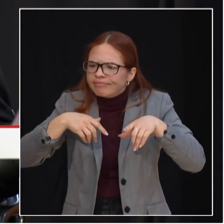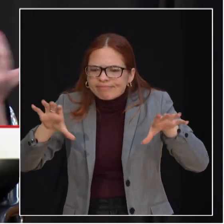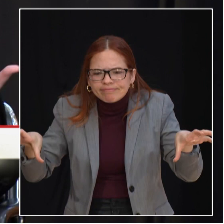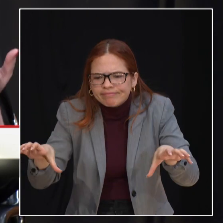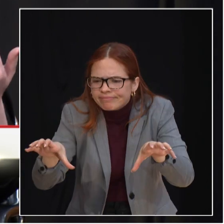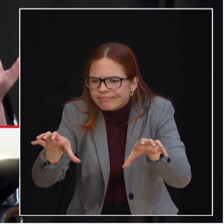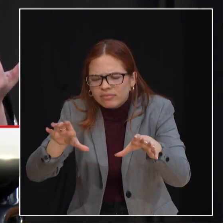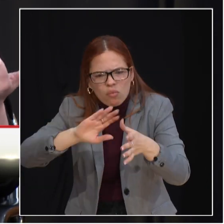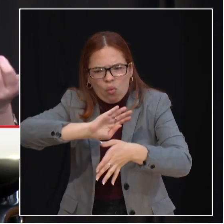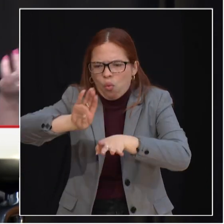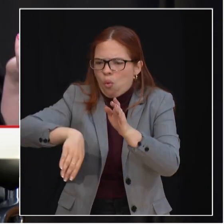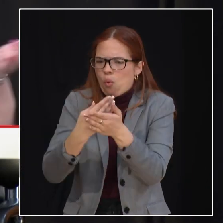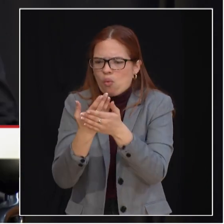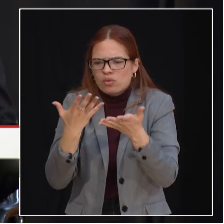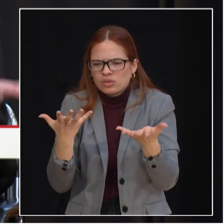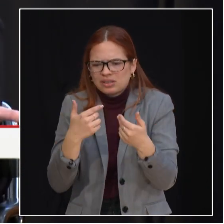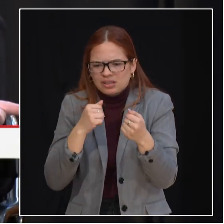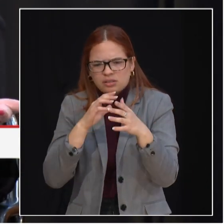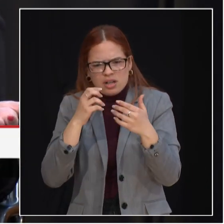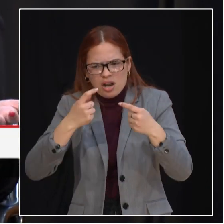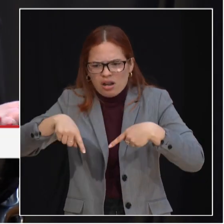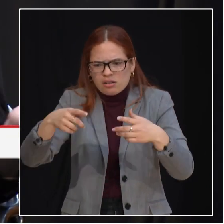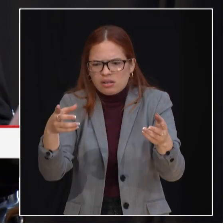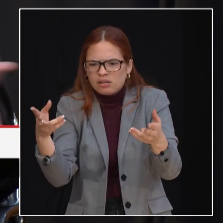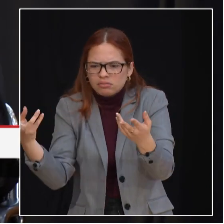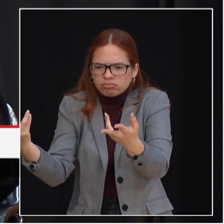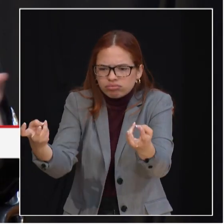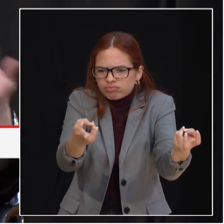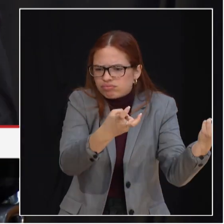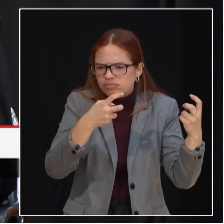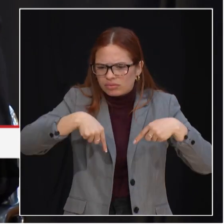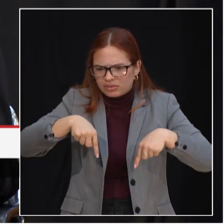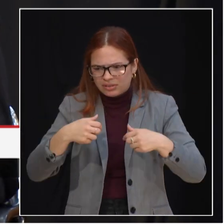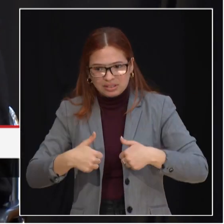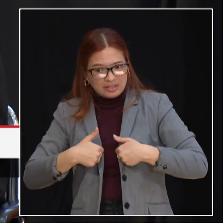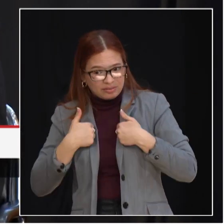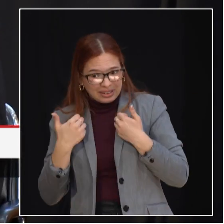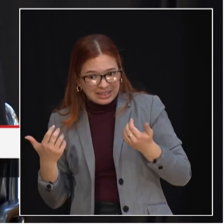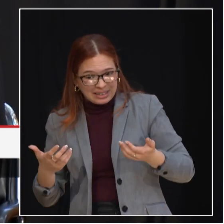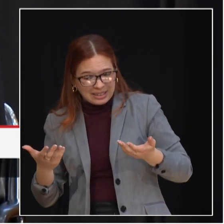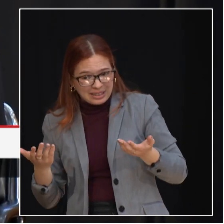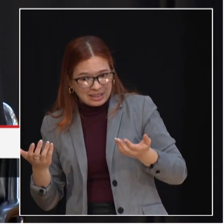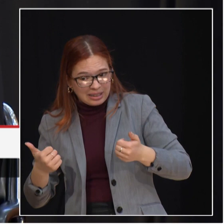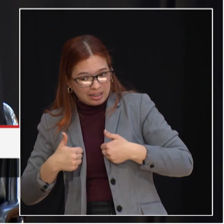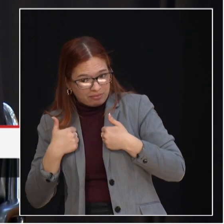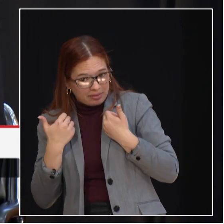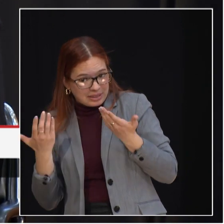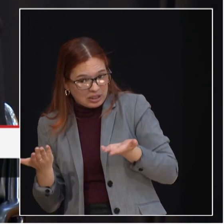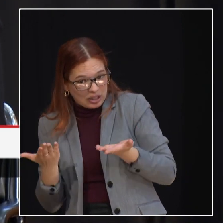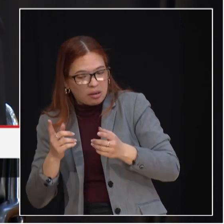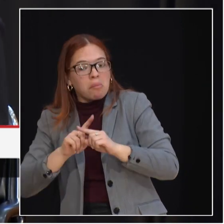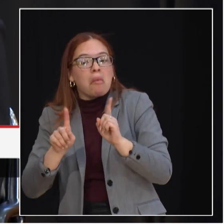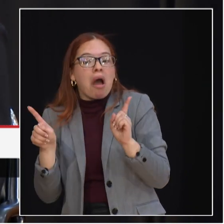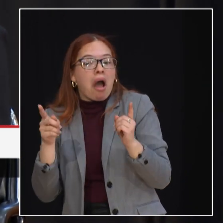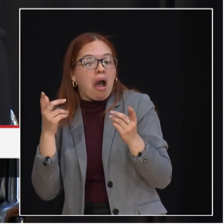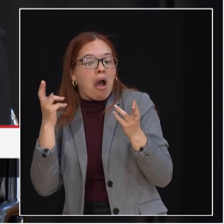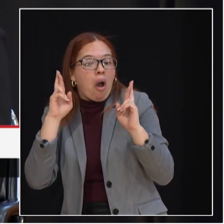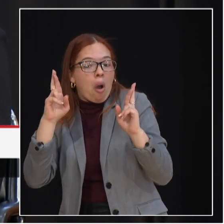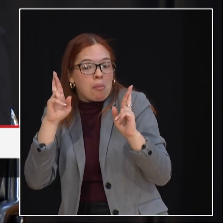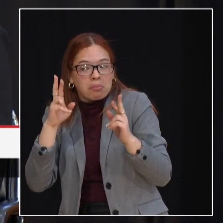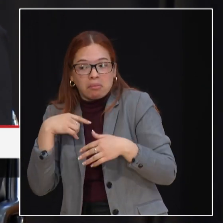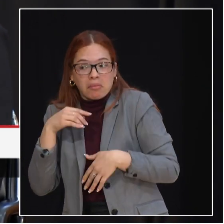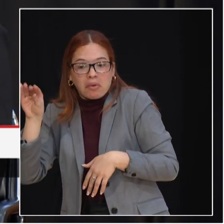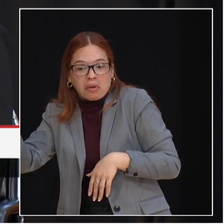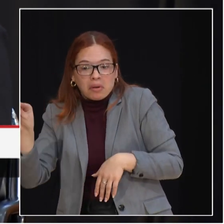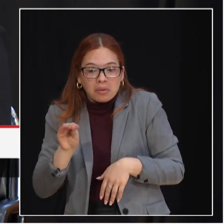really attract talent that may not live in DC, to bring them back to DC as well, because it has so much to offer.